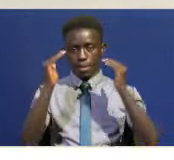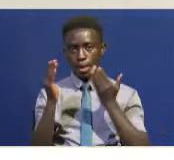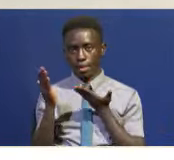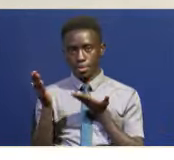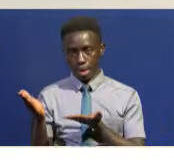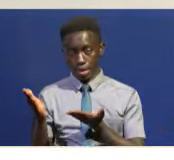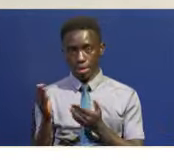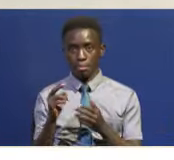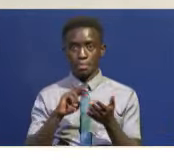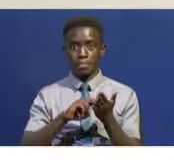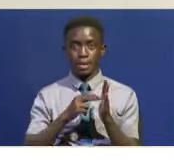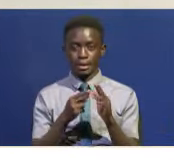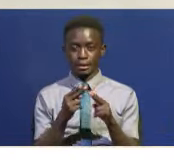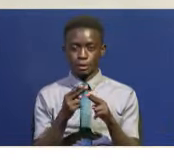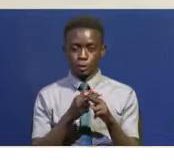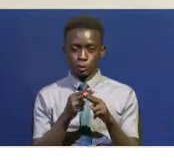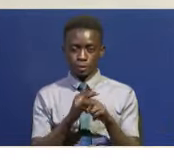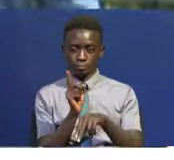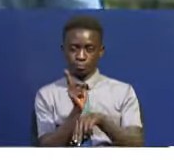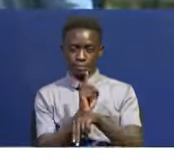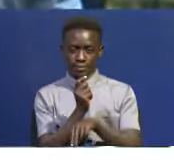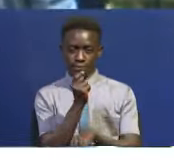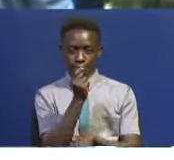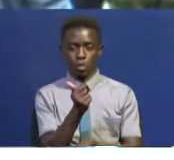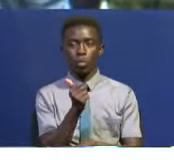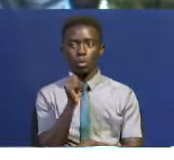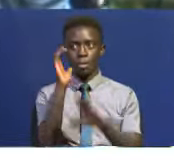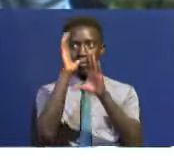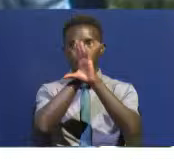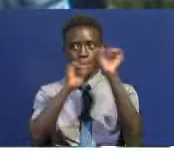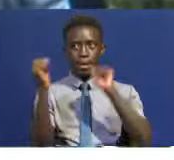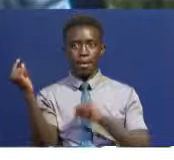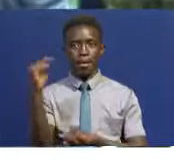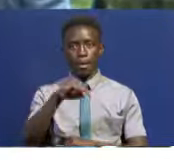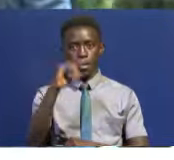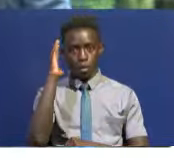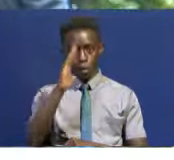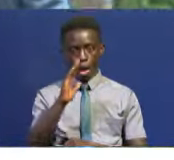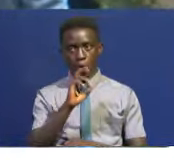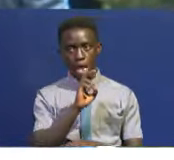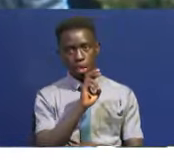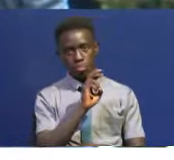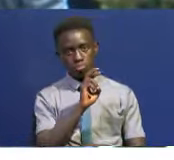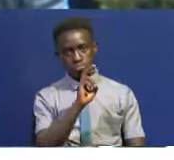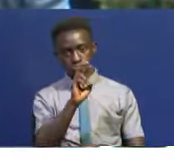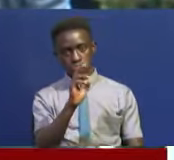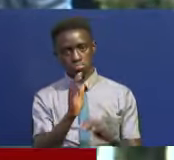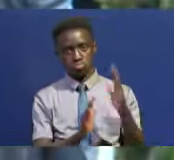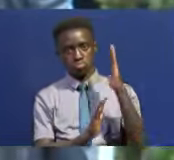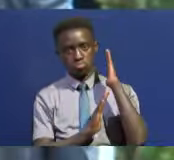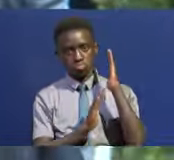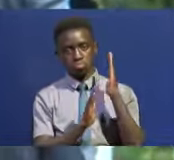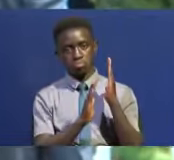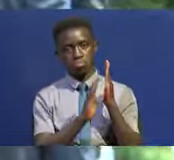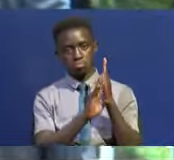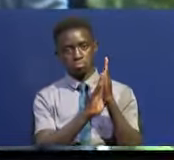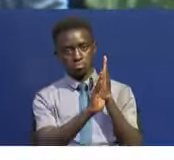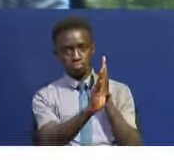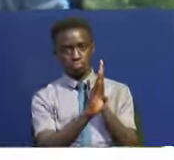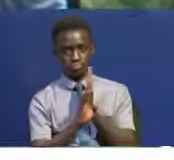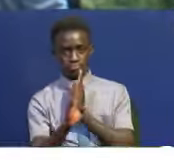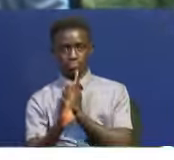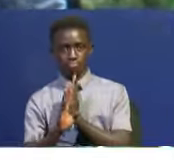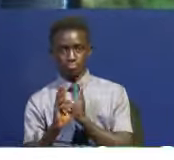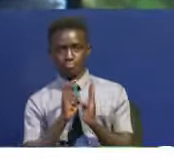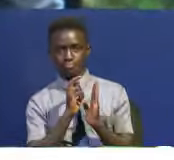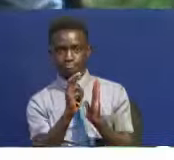the president will also be here. He will inspect a guard of honor, and the national anthem will